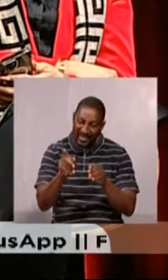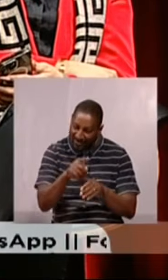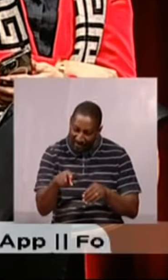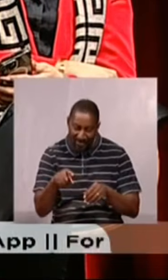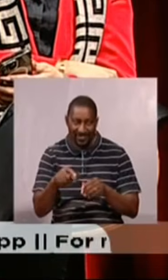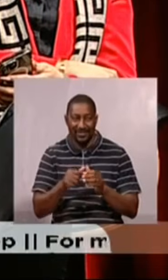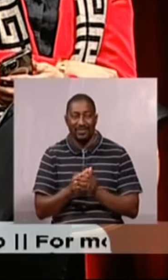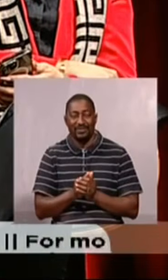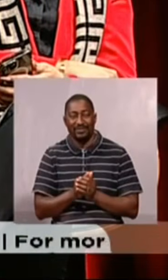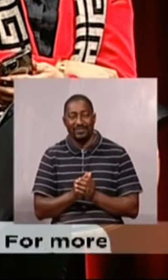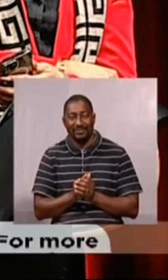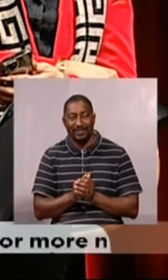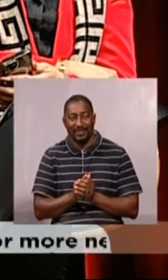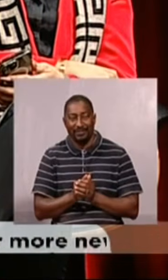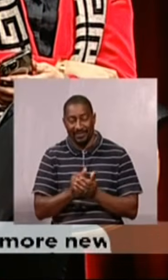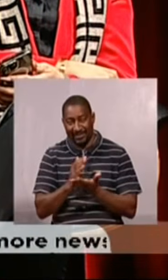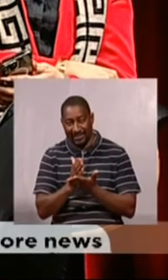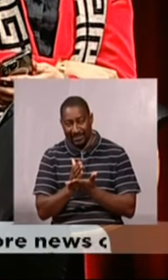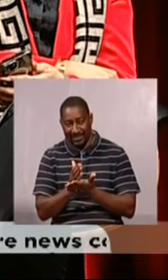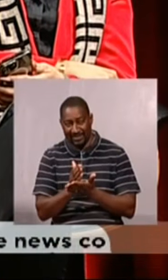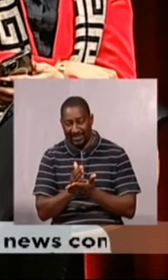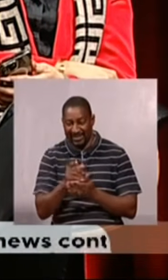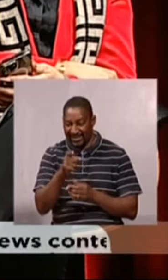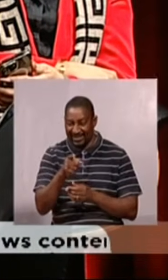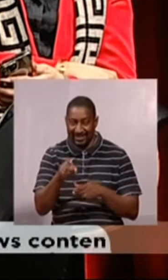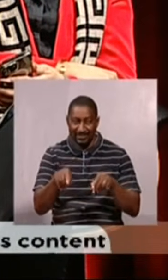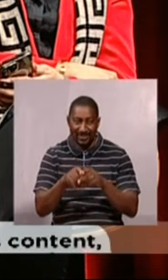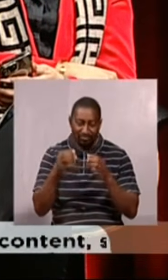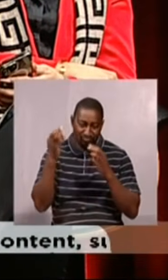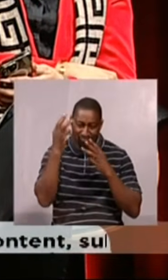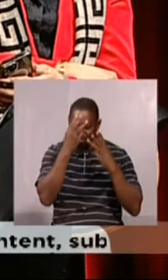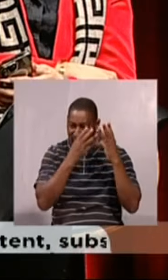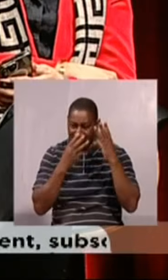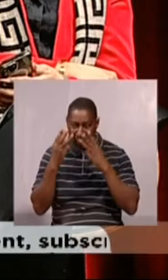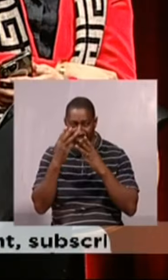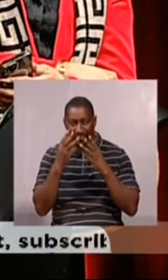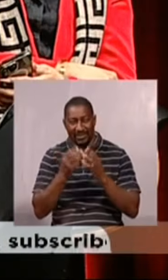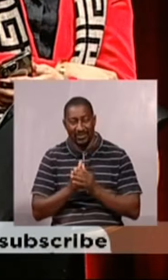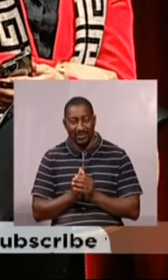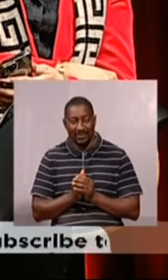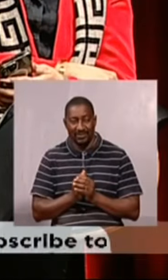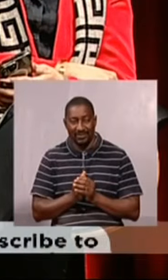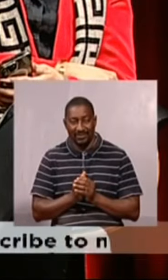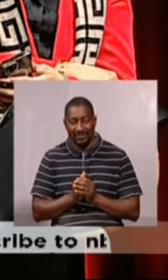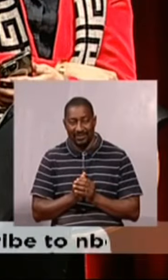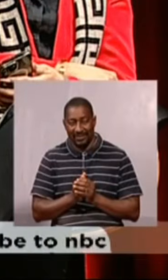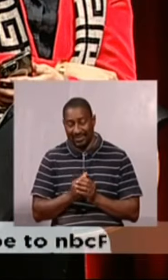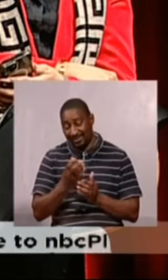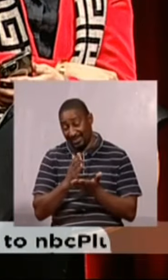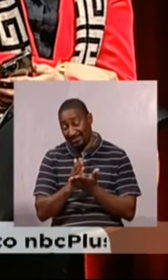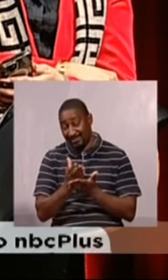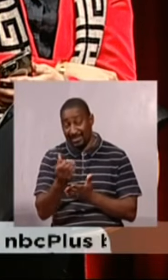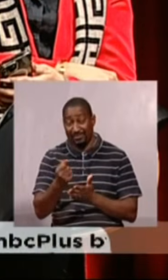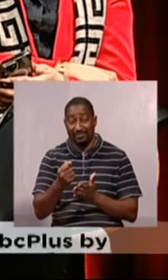has a definite intent, sometimes to cause confusion, sometimes the intent is supposed to be humor, but it has a negative effect as